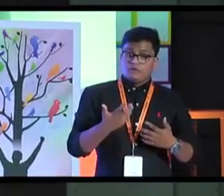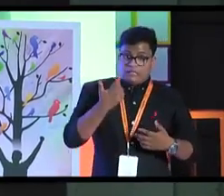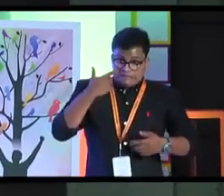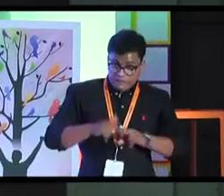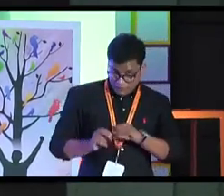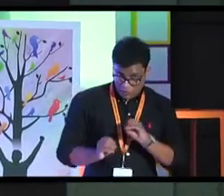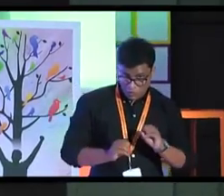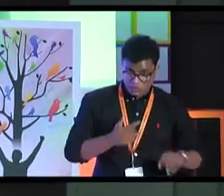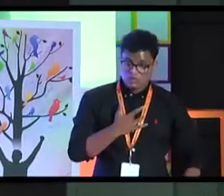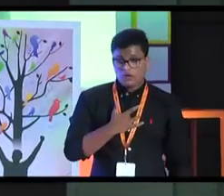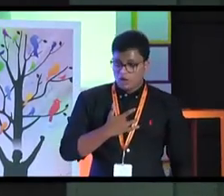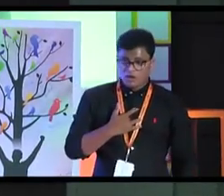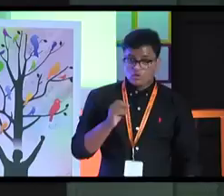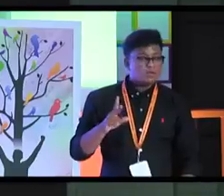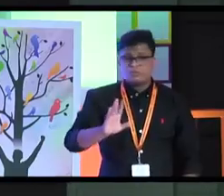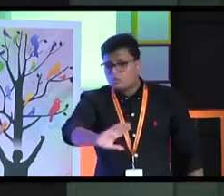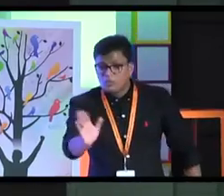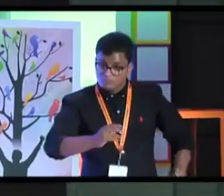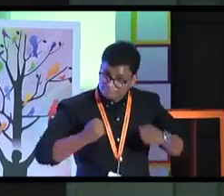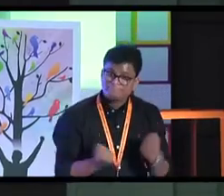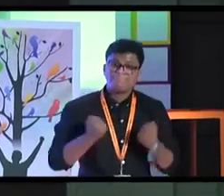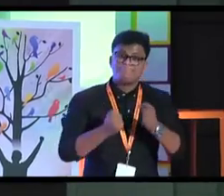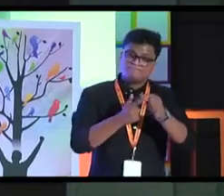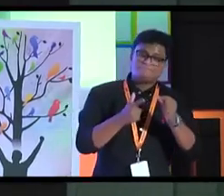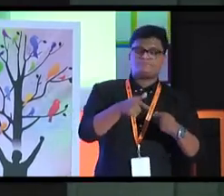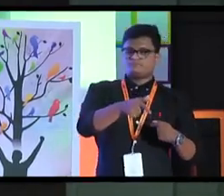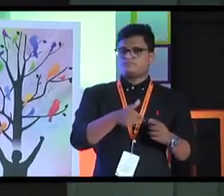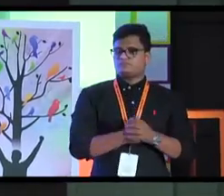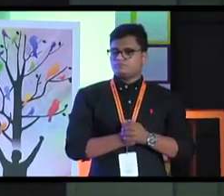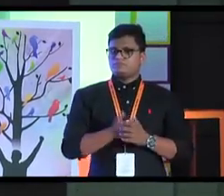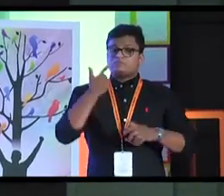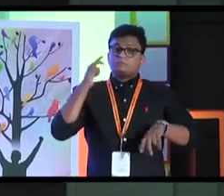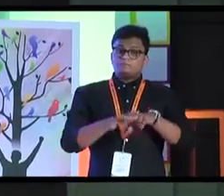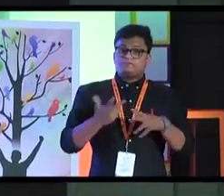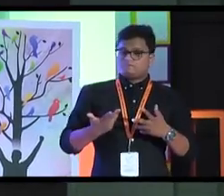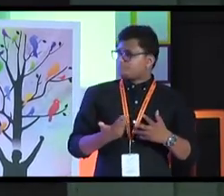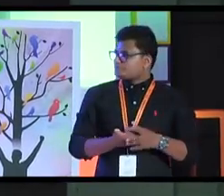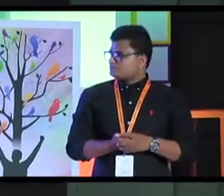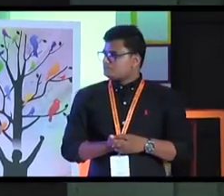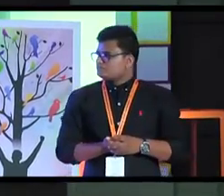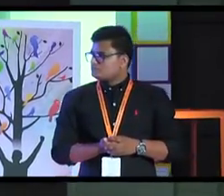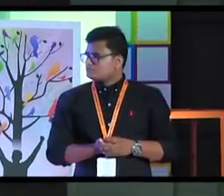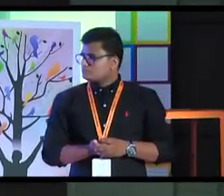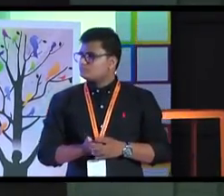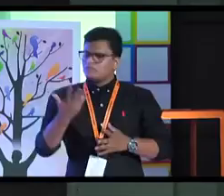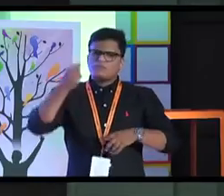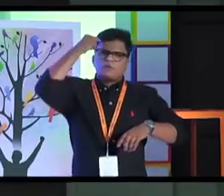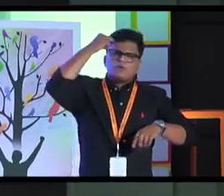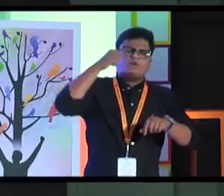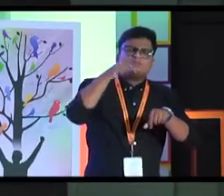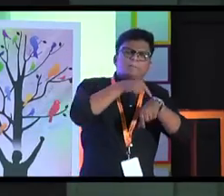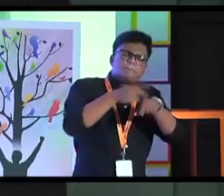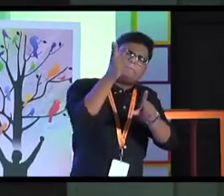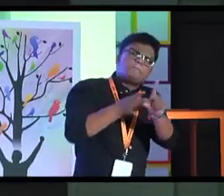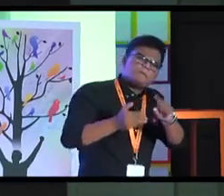structure, environment, that even CFO will say, okay, you know, this is the right thing to do. Let's spend that even in the phase manner, 3 years. Let's make